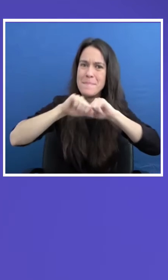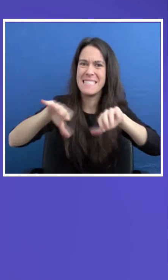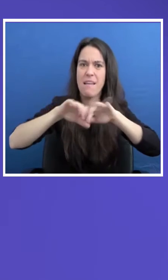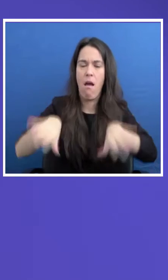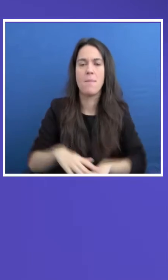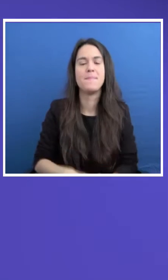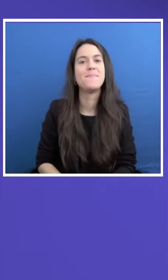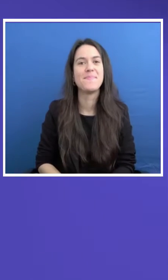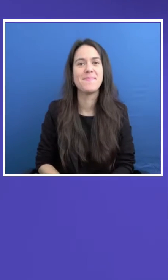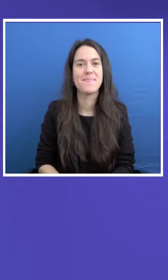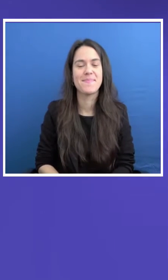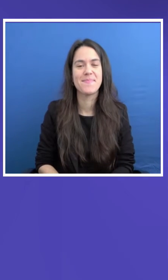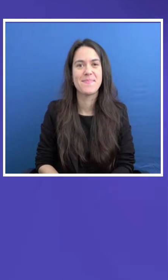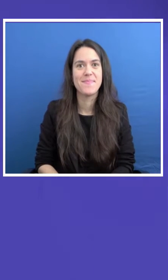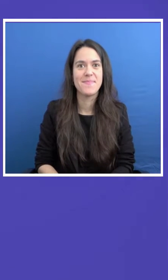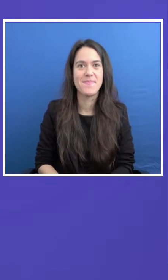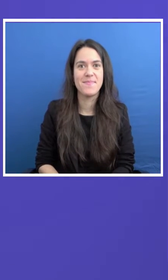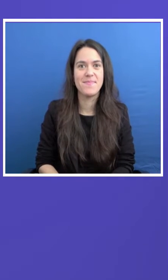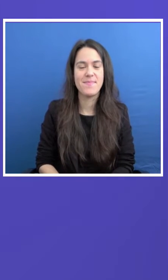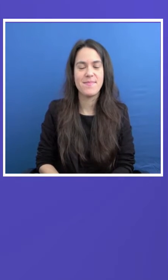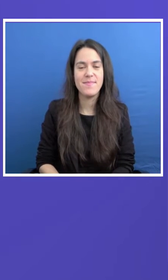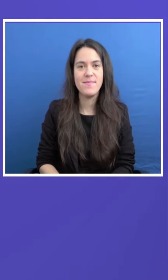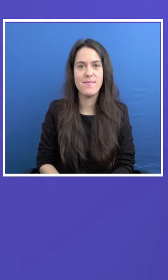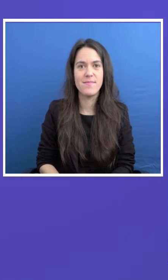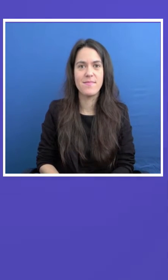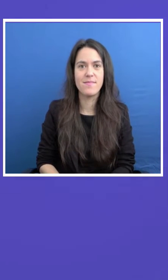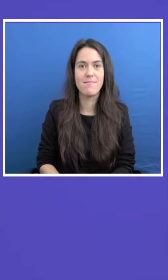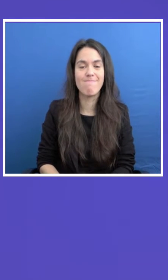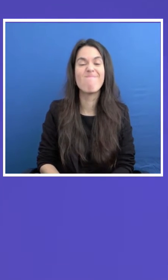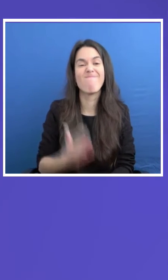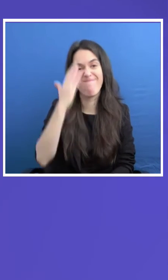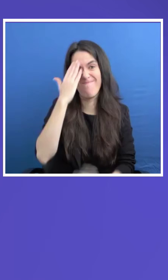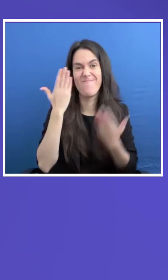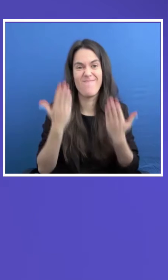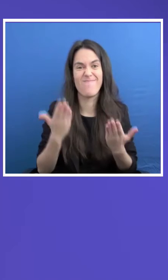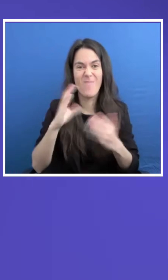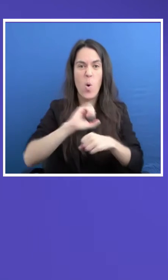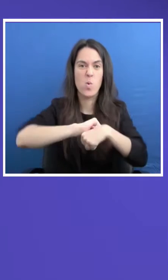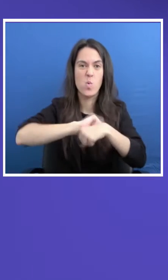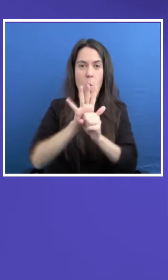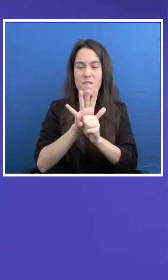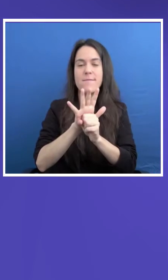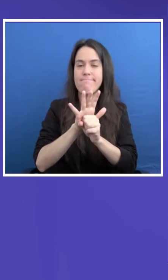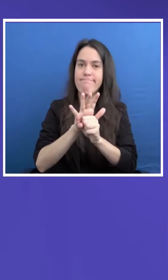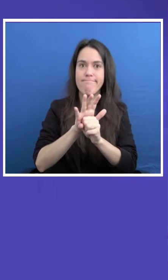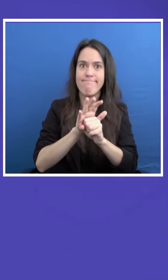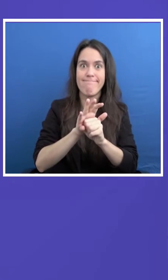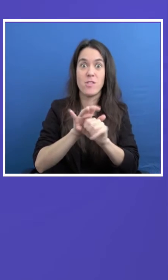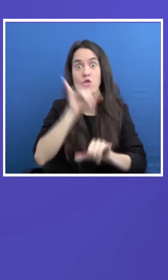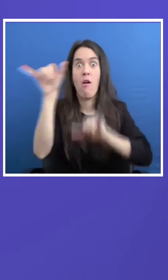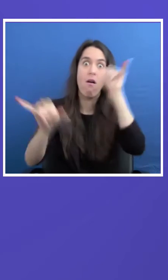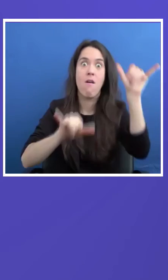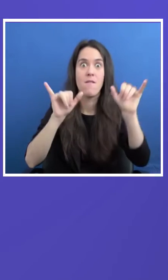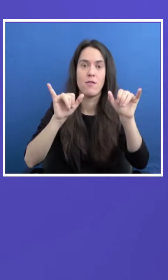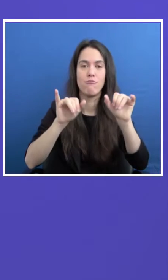know that we can't travel because of the COVID outbreak, but we can use the social